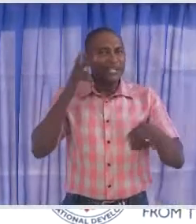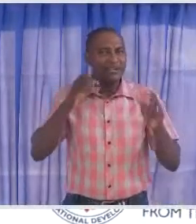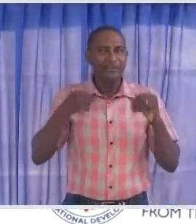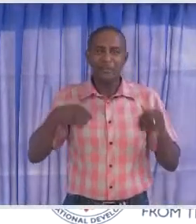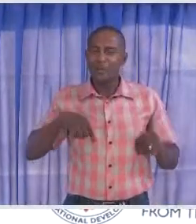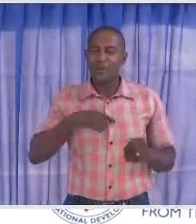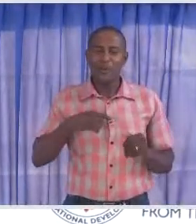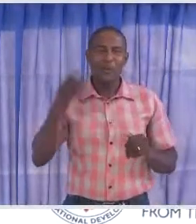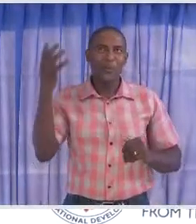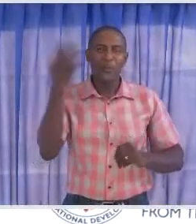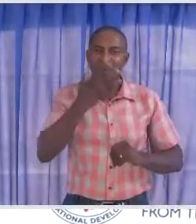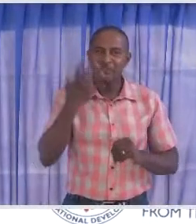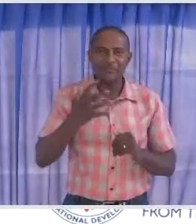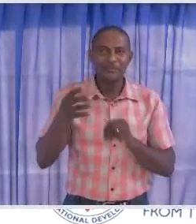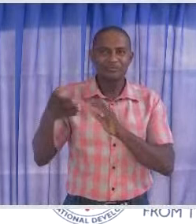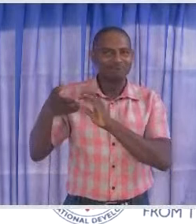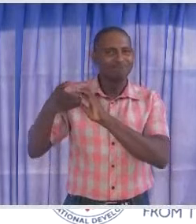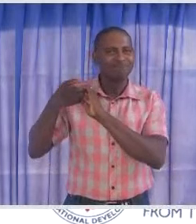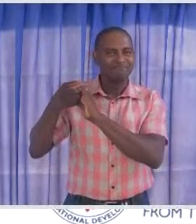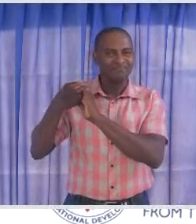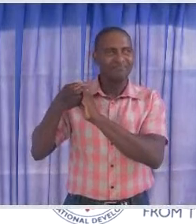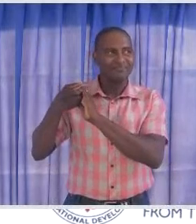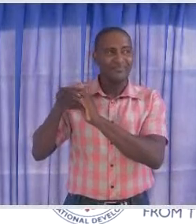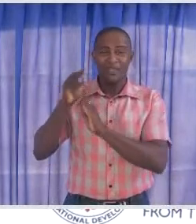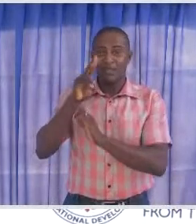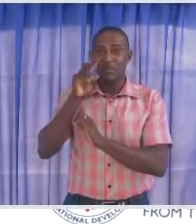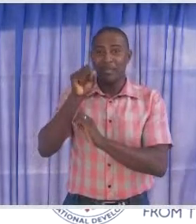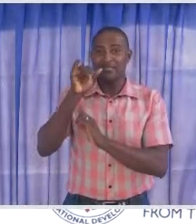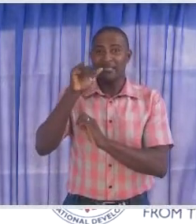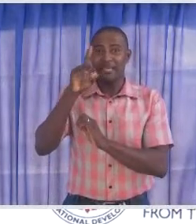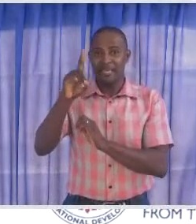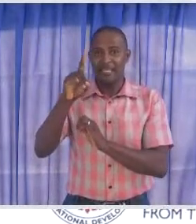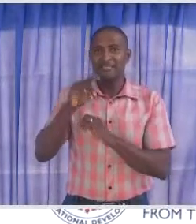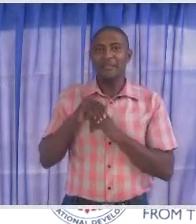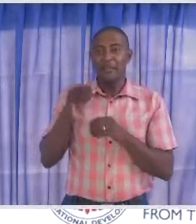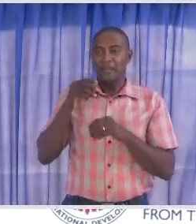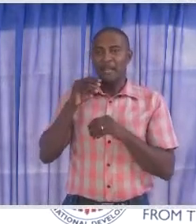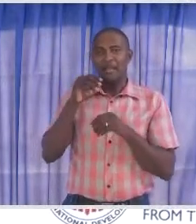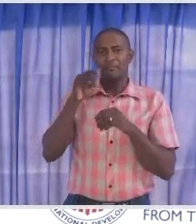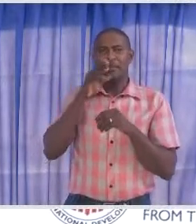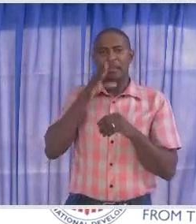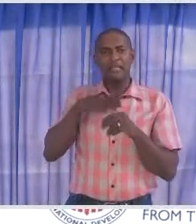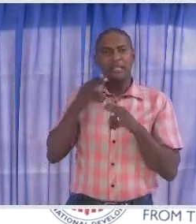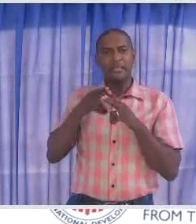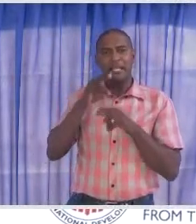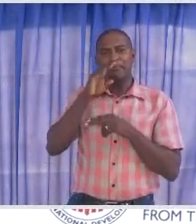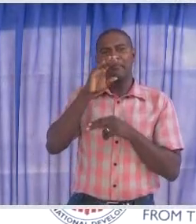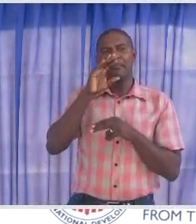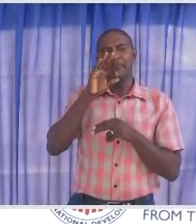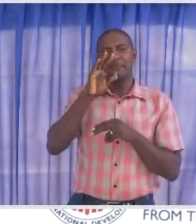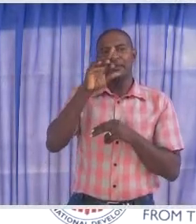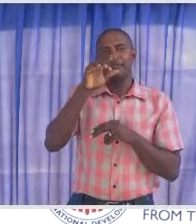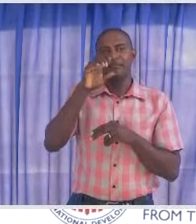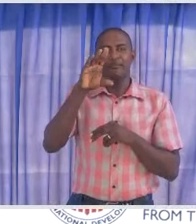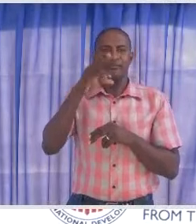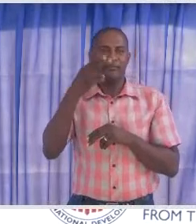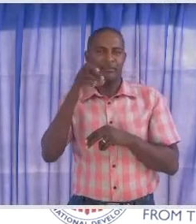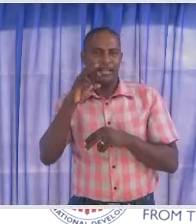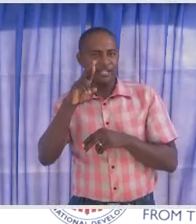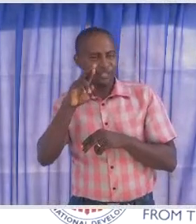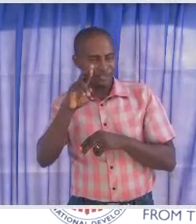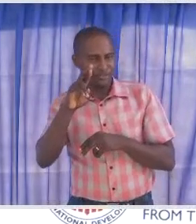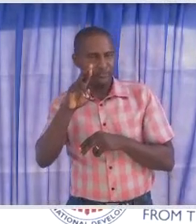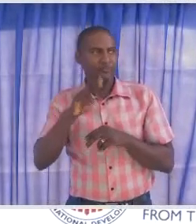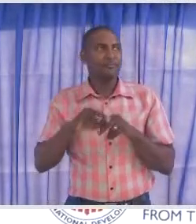colleague and partner, or donor, USAID's Sienna Flesher, followed by Kirsten Gallison from FHI